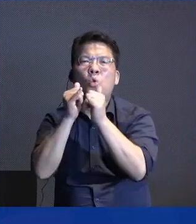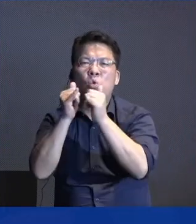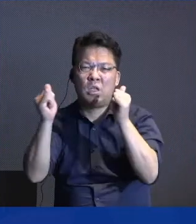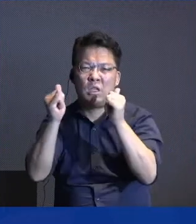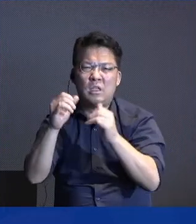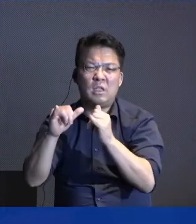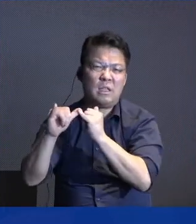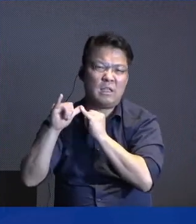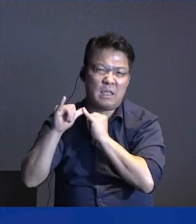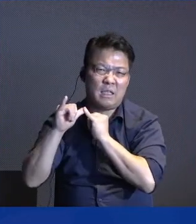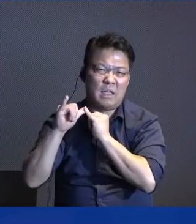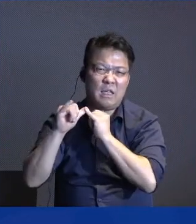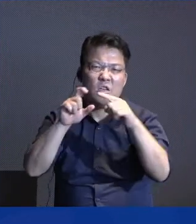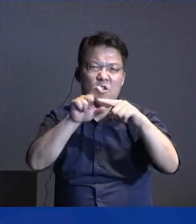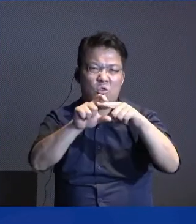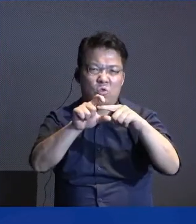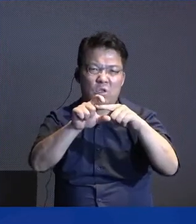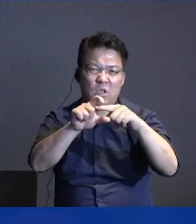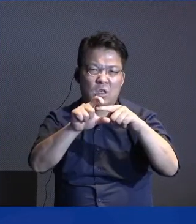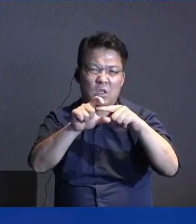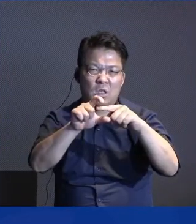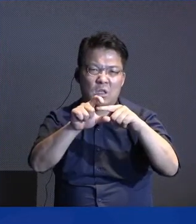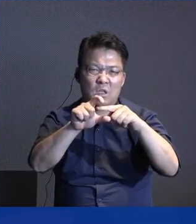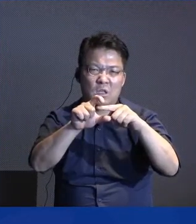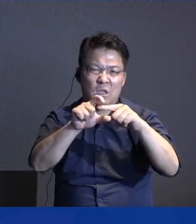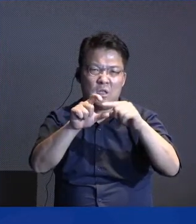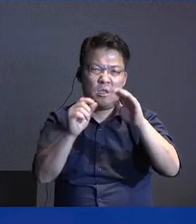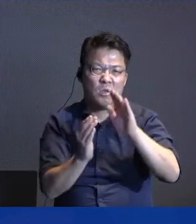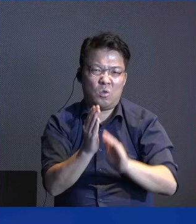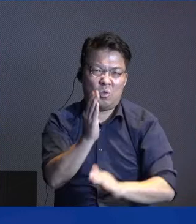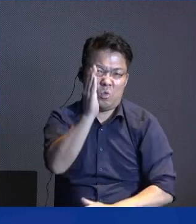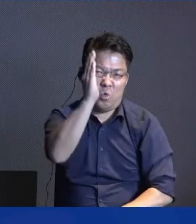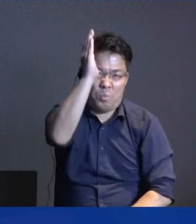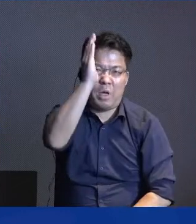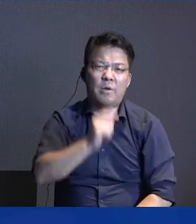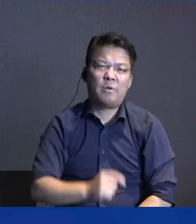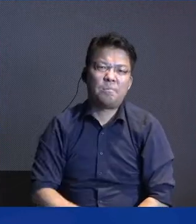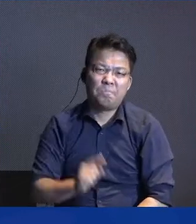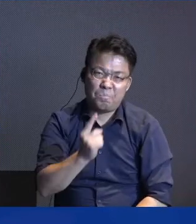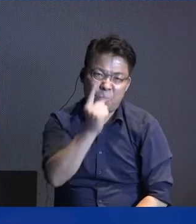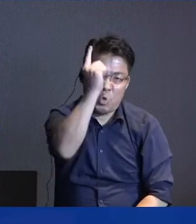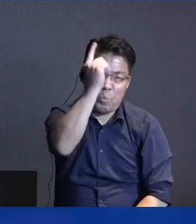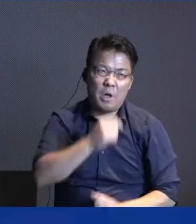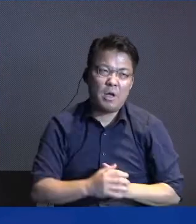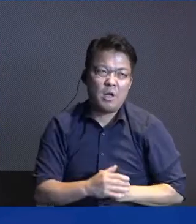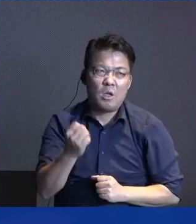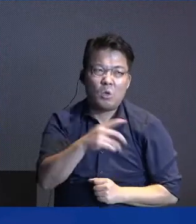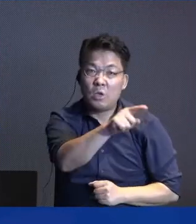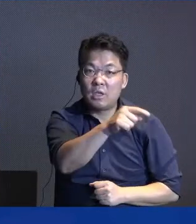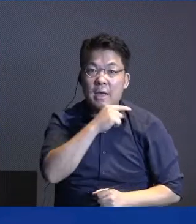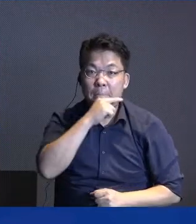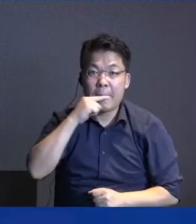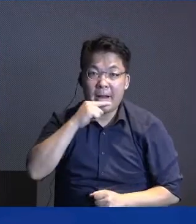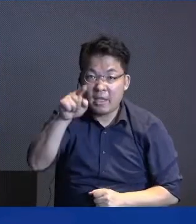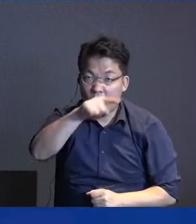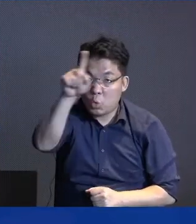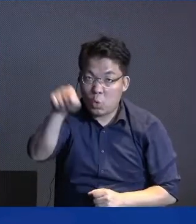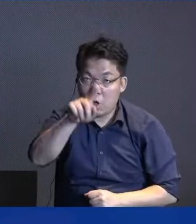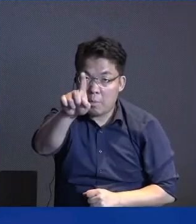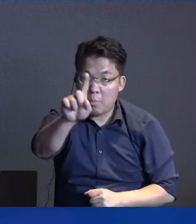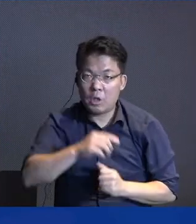that 53 people out of 100,000 people committed